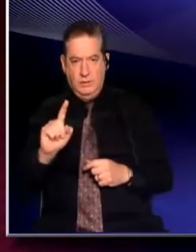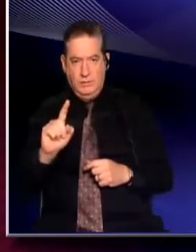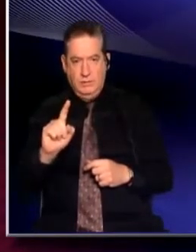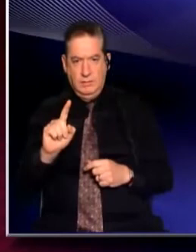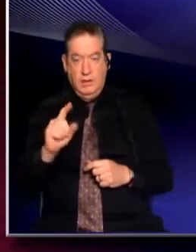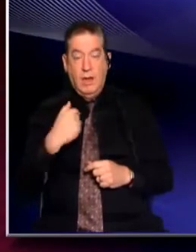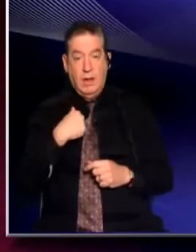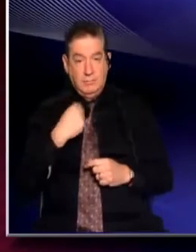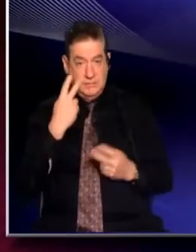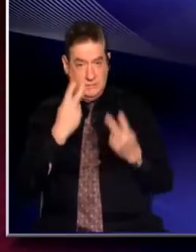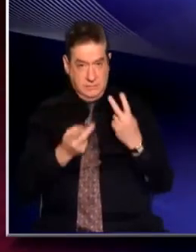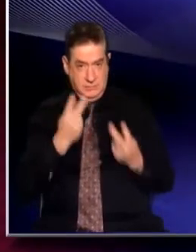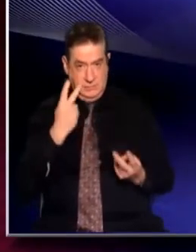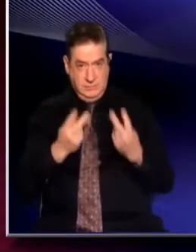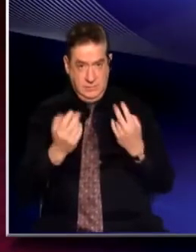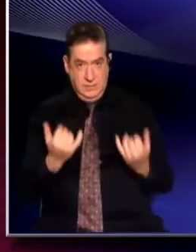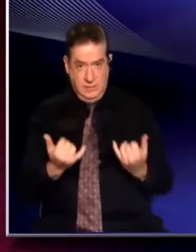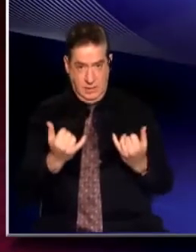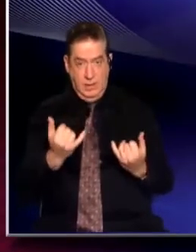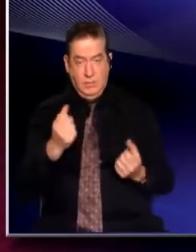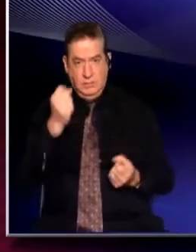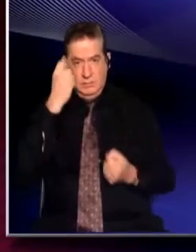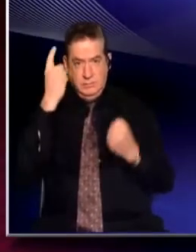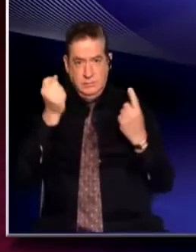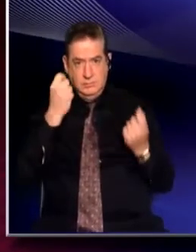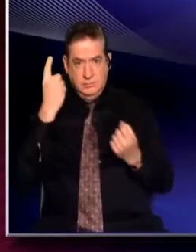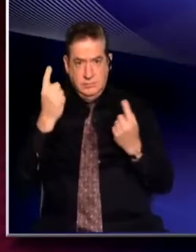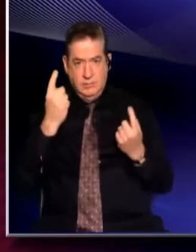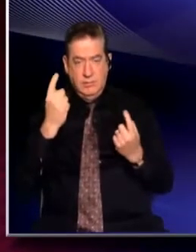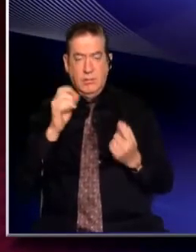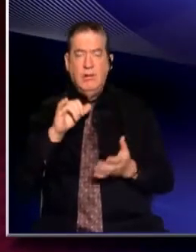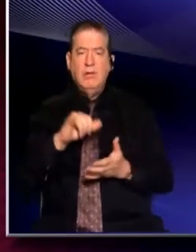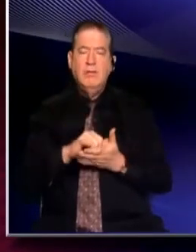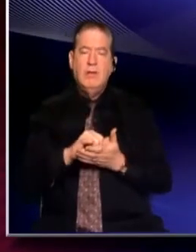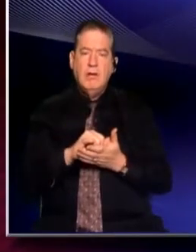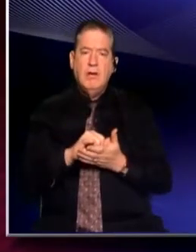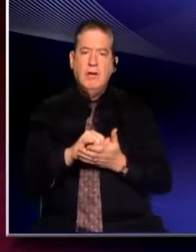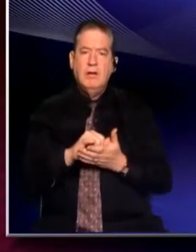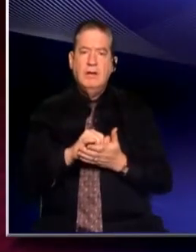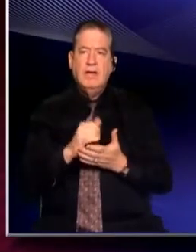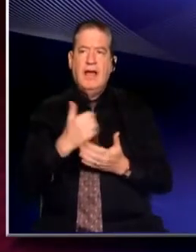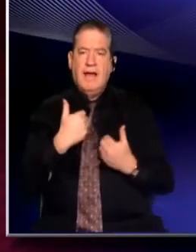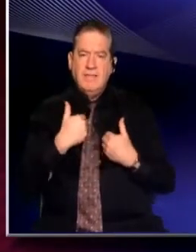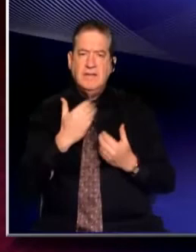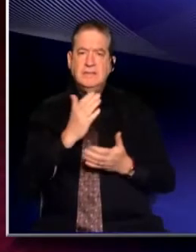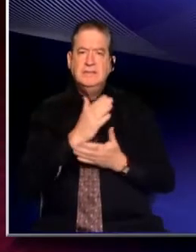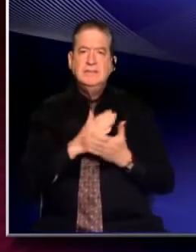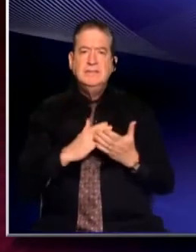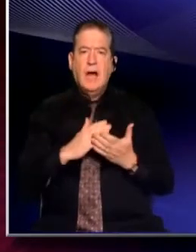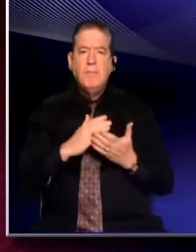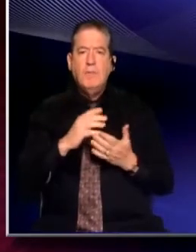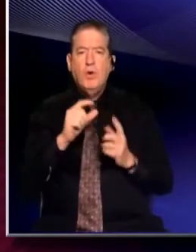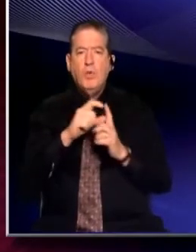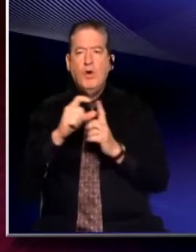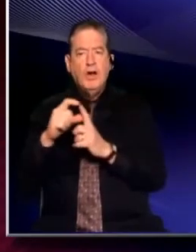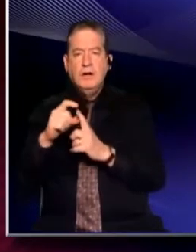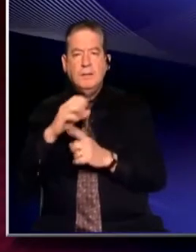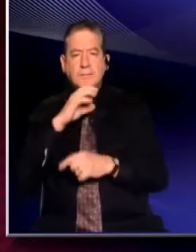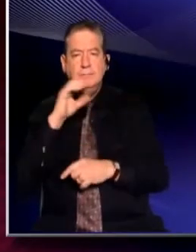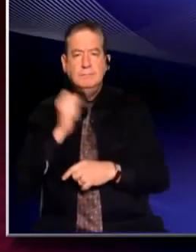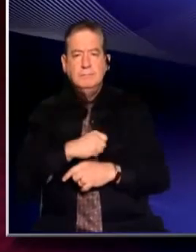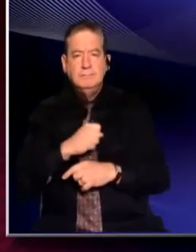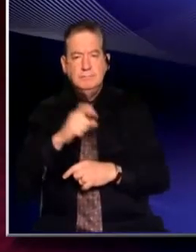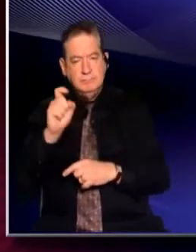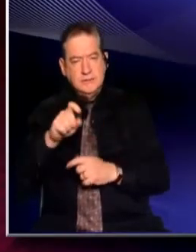I'm seeing now and understanding that there are some obsolete words that need to be